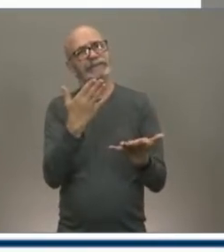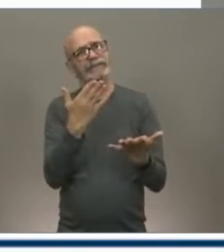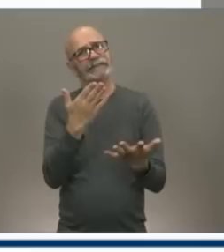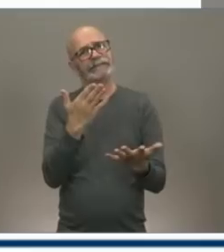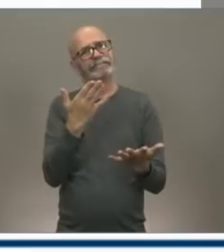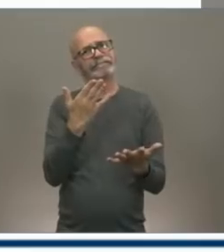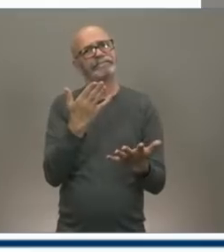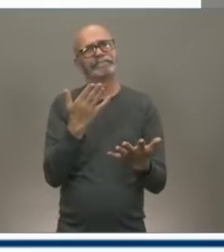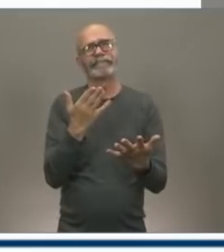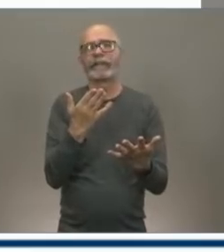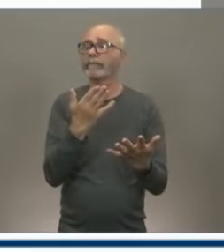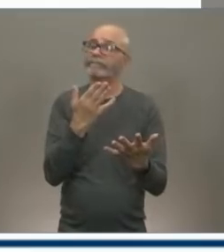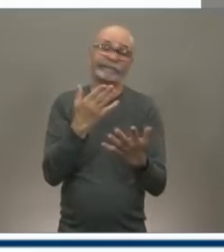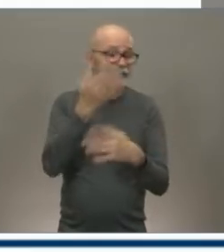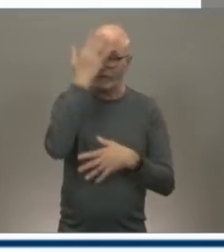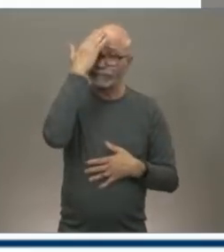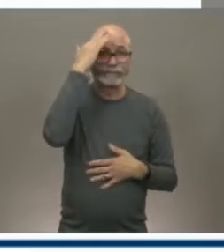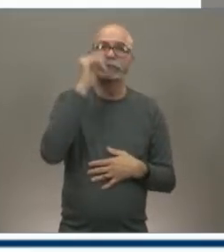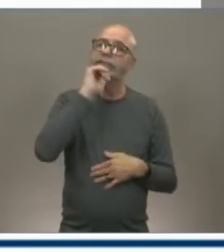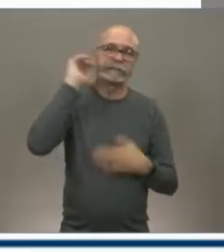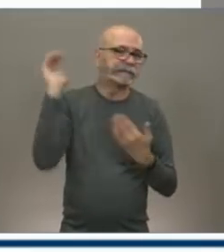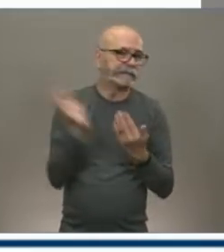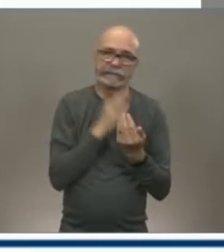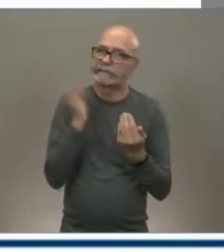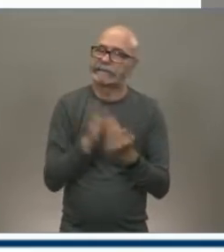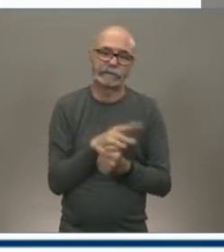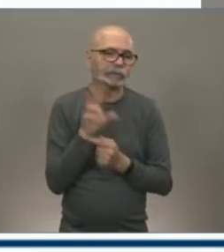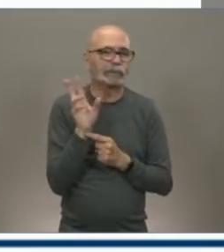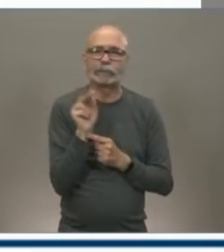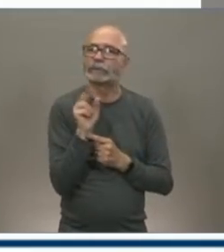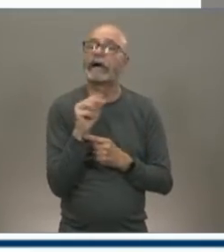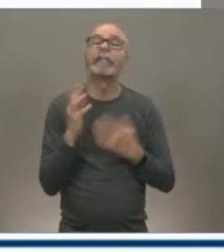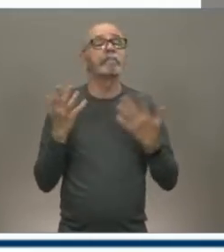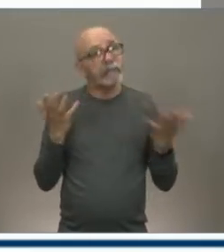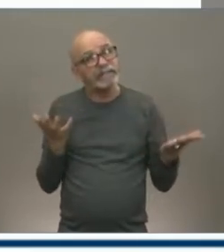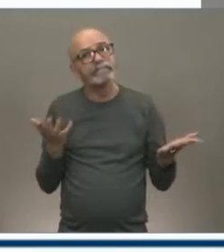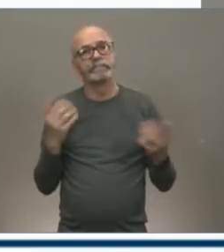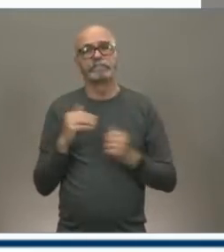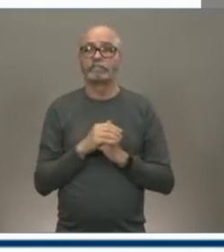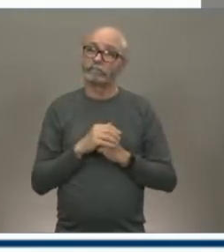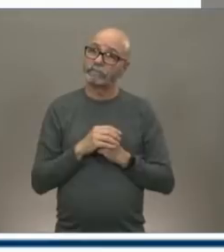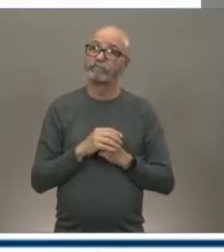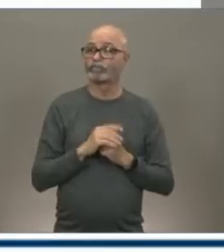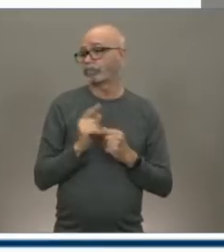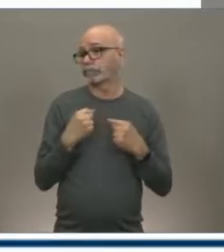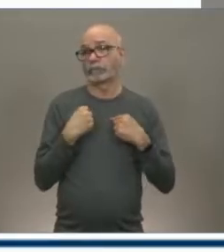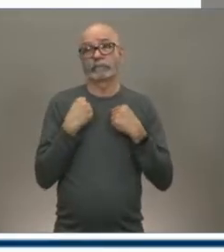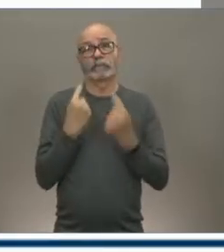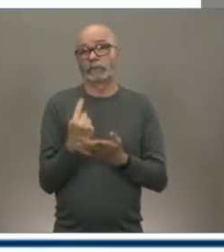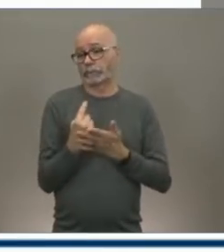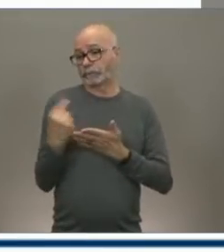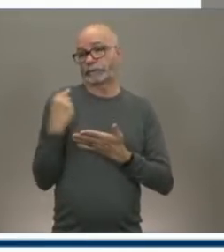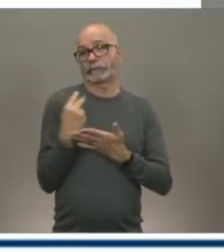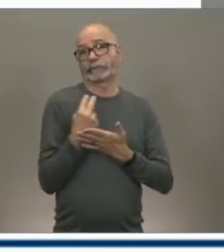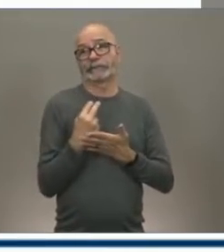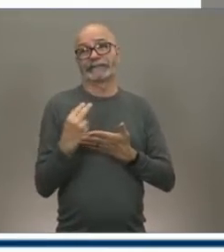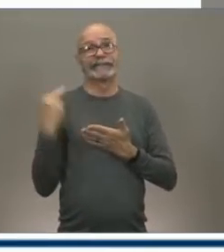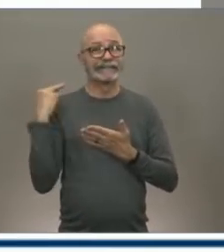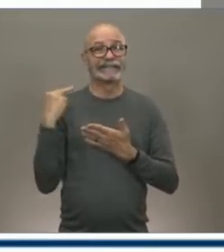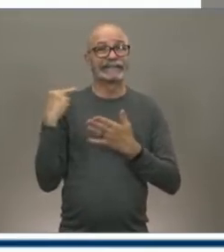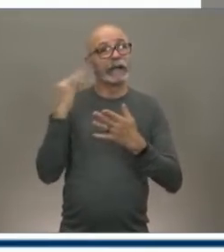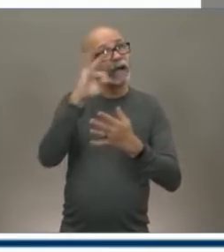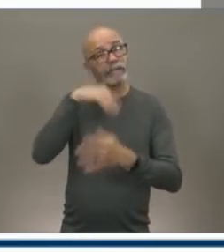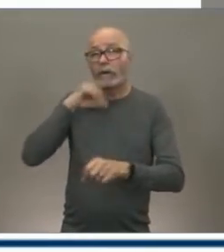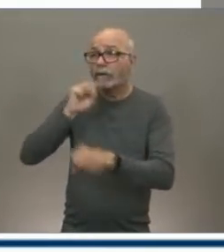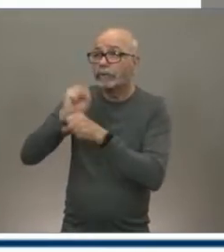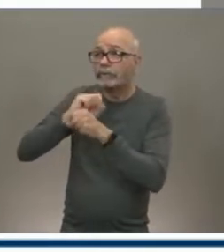how challenging it may be. As we've said several times here in the last couple of weeks, doing this together is what allows us to get out